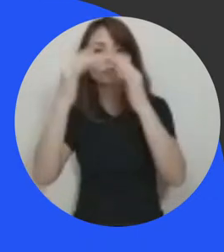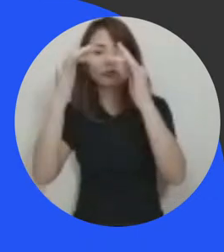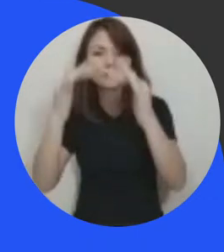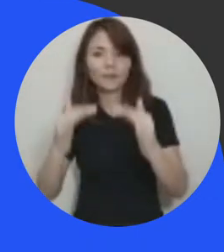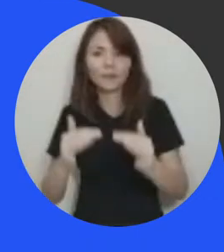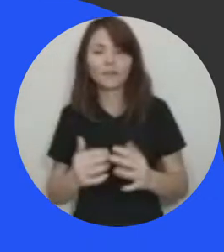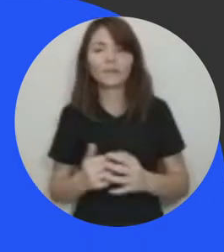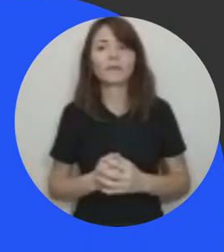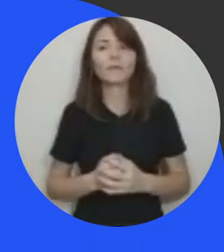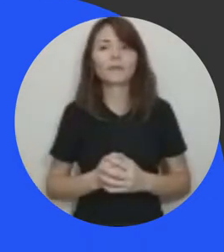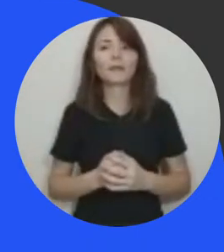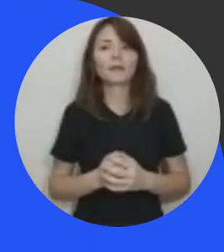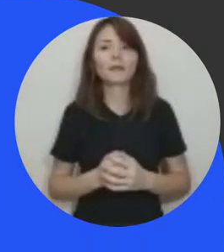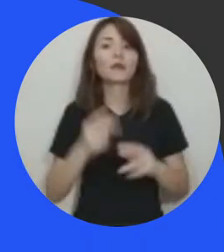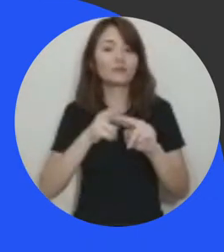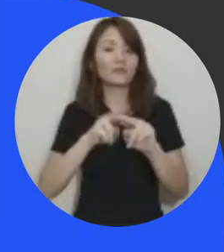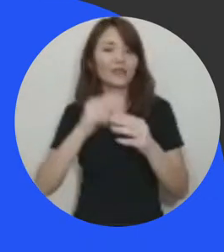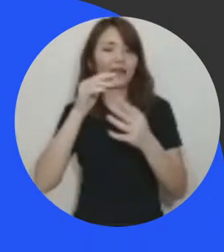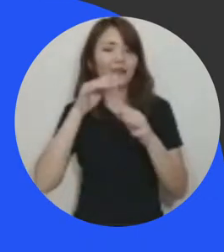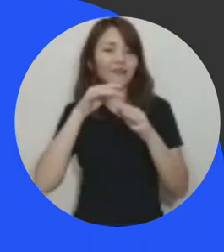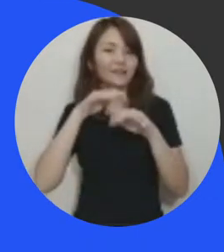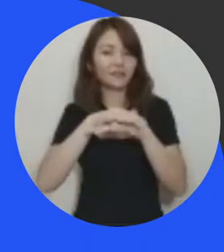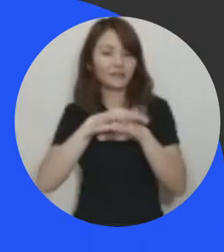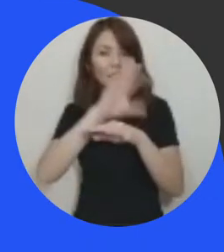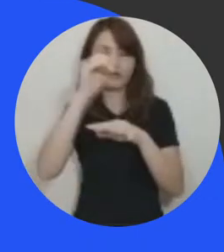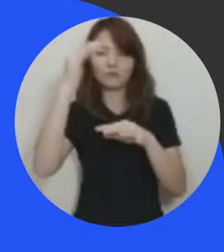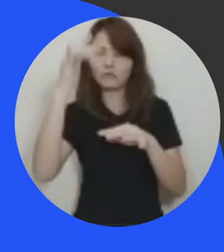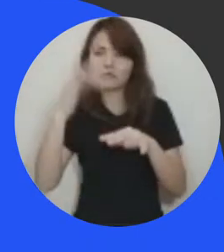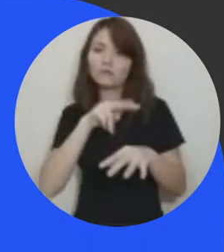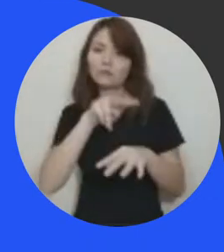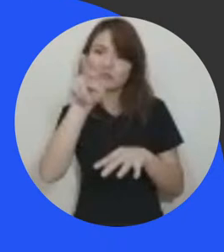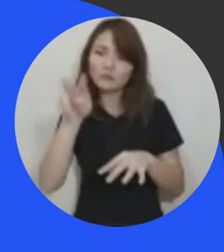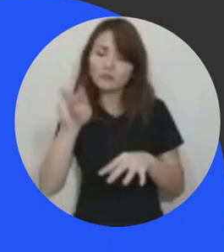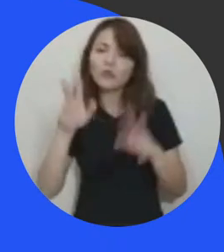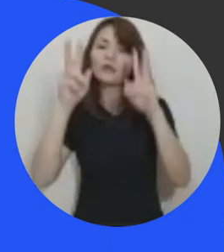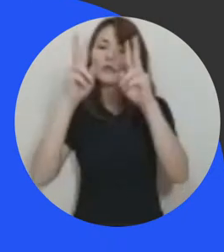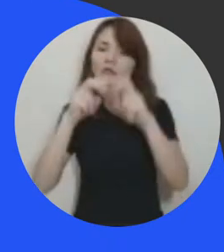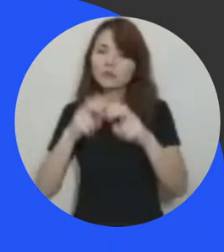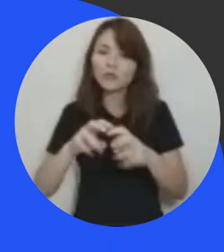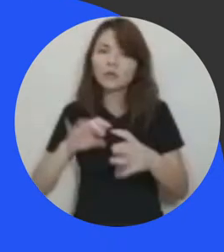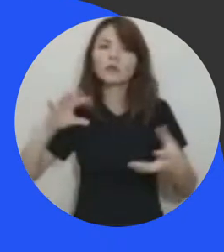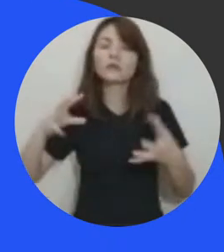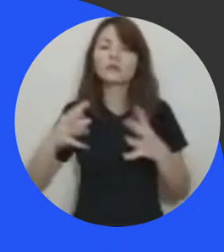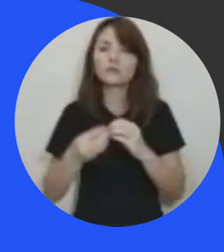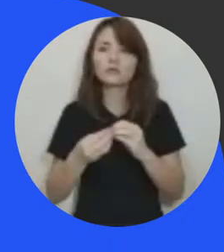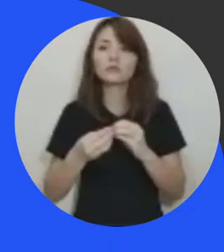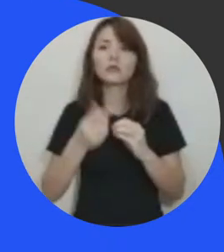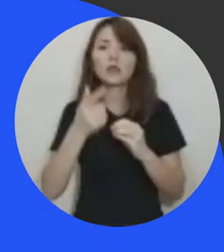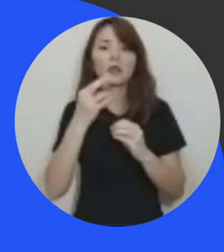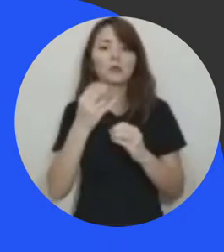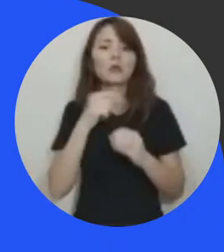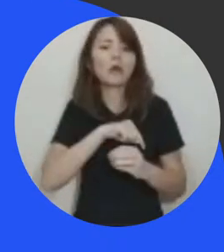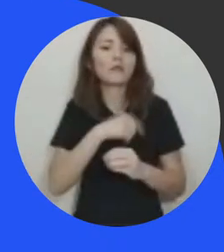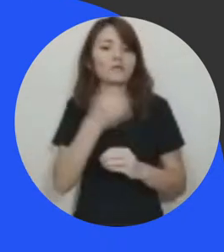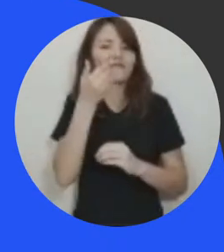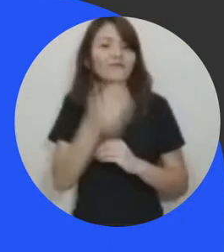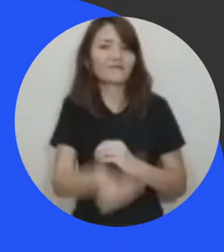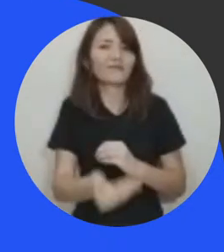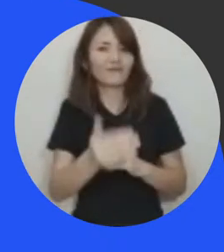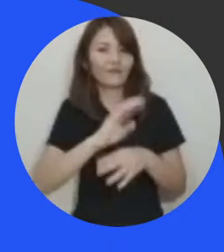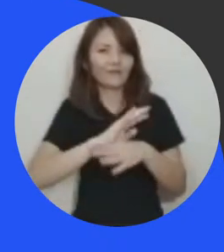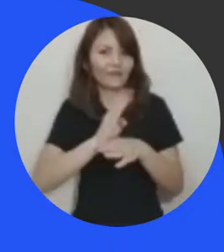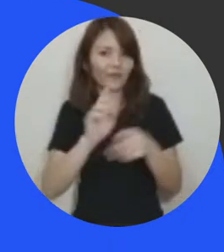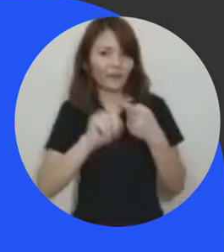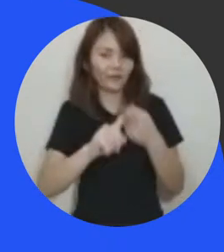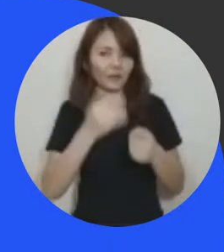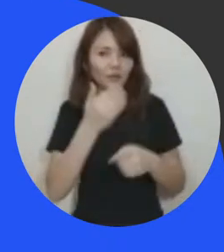system, analyze genome sequence coming off of a nanopore sequencer in minutes from loading that